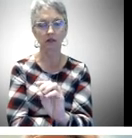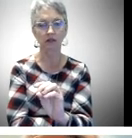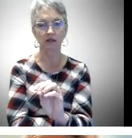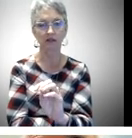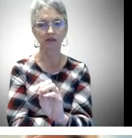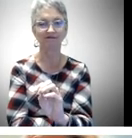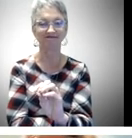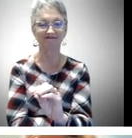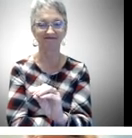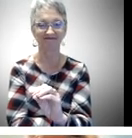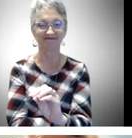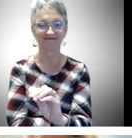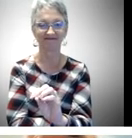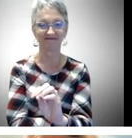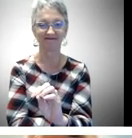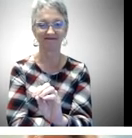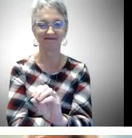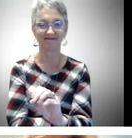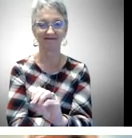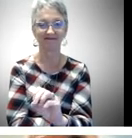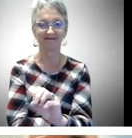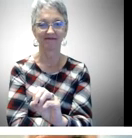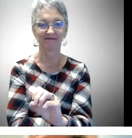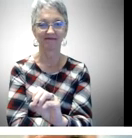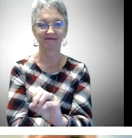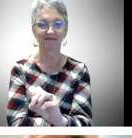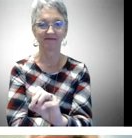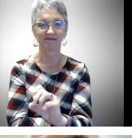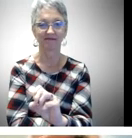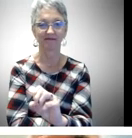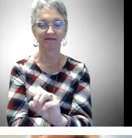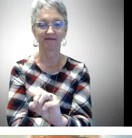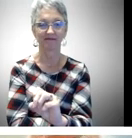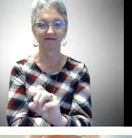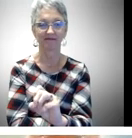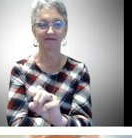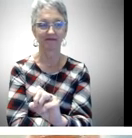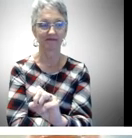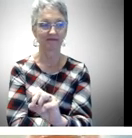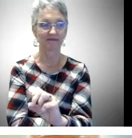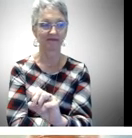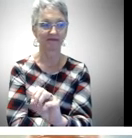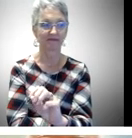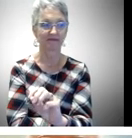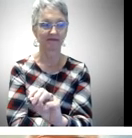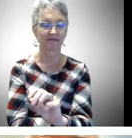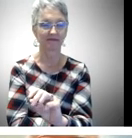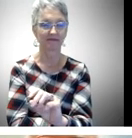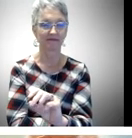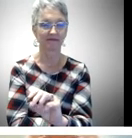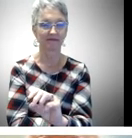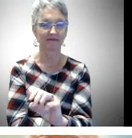the guardianship. As part of the reforms, it says that when a court, even when they grant